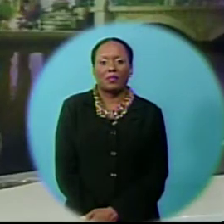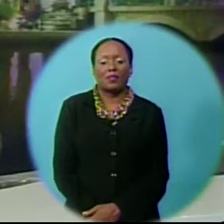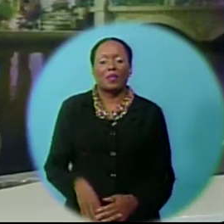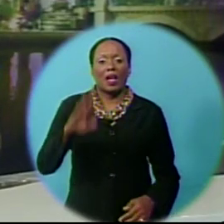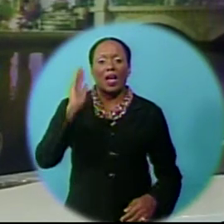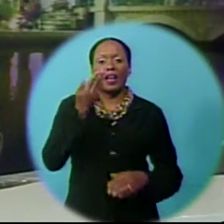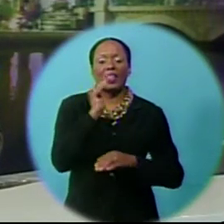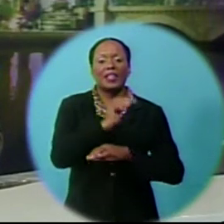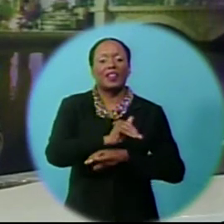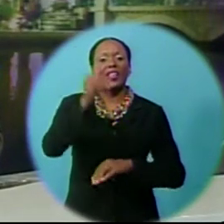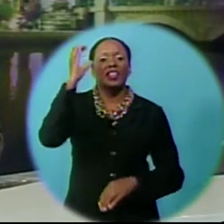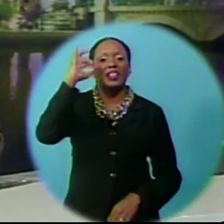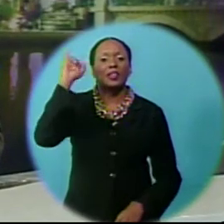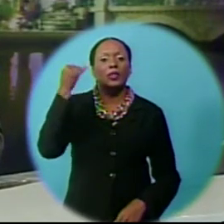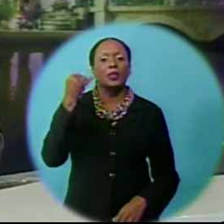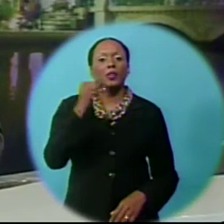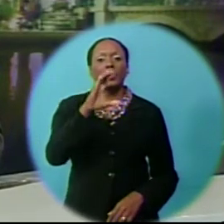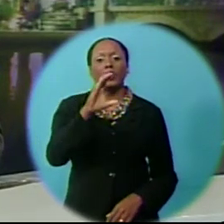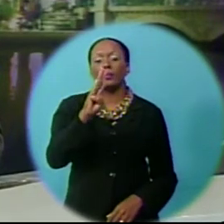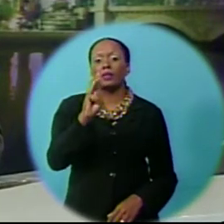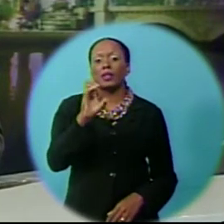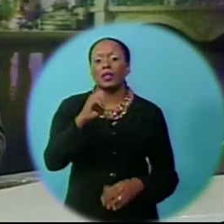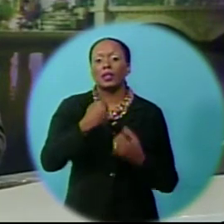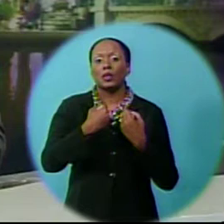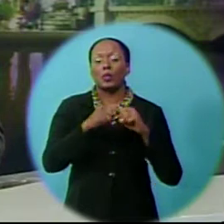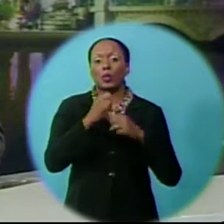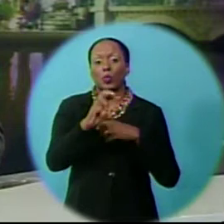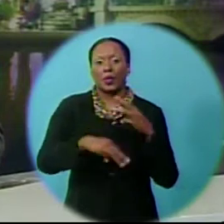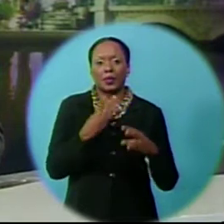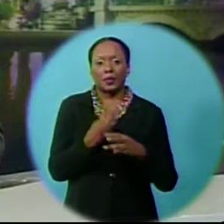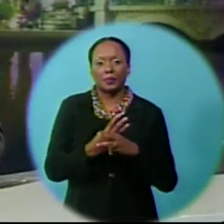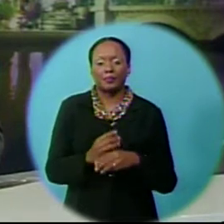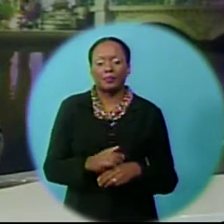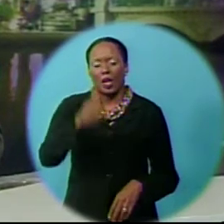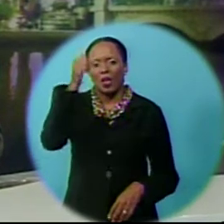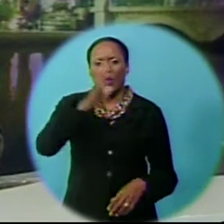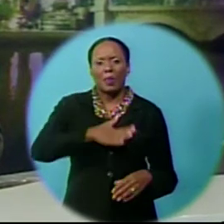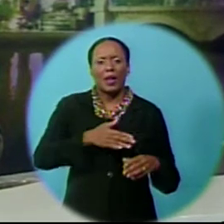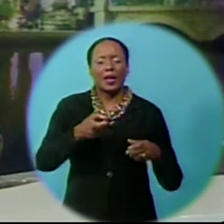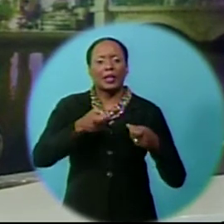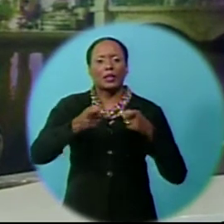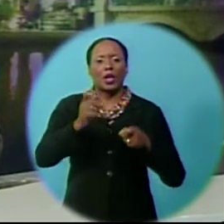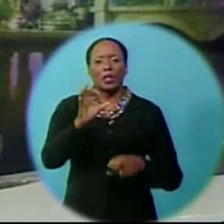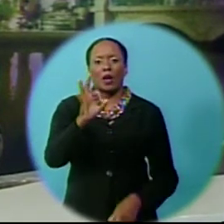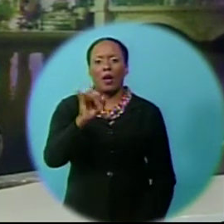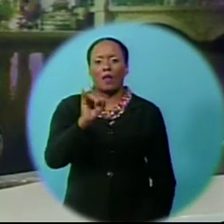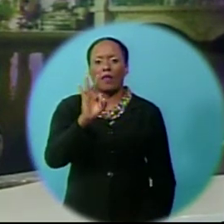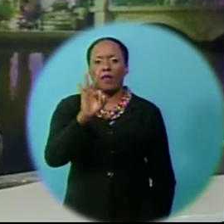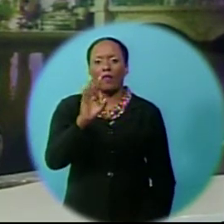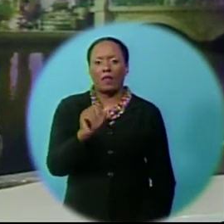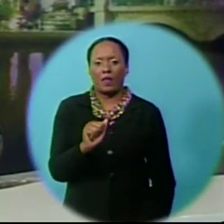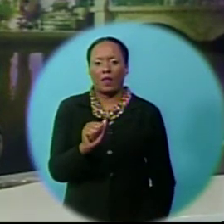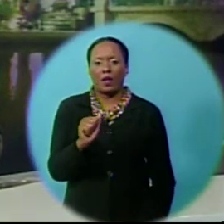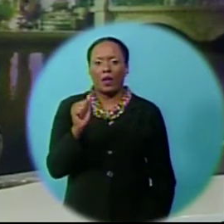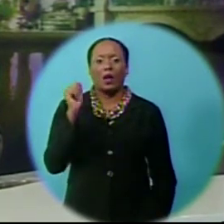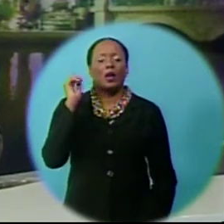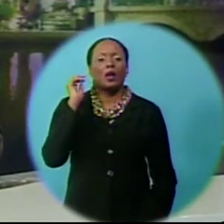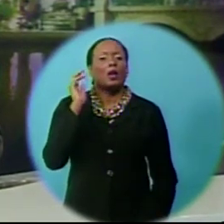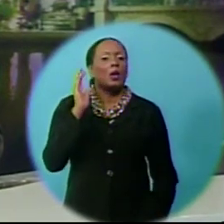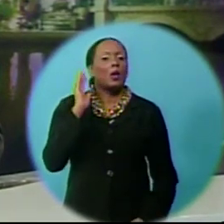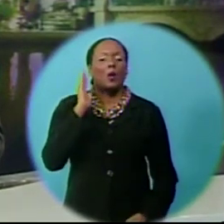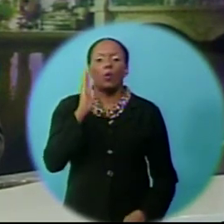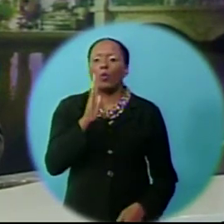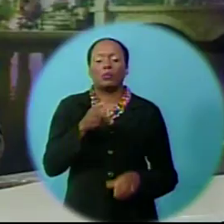Hi, good evening. I'm Shane Jones with the CBC Sports World. Sepp Blatter is stepping down from being the world's most powerful sports